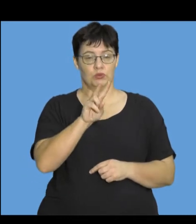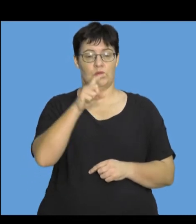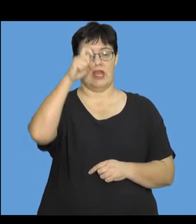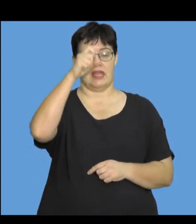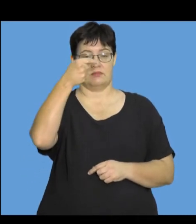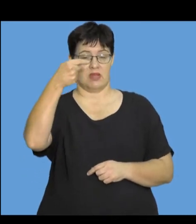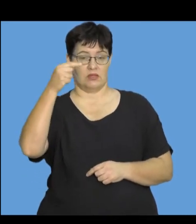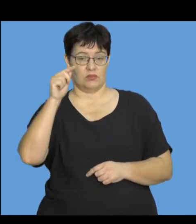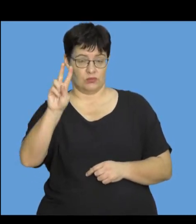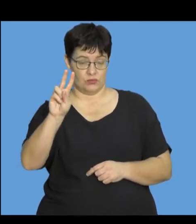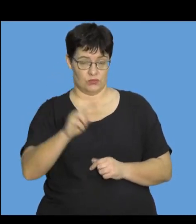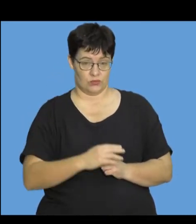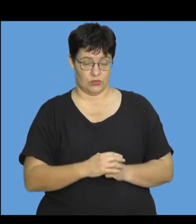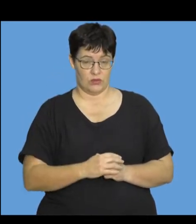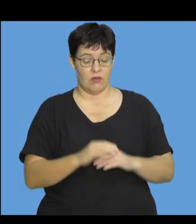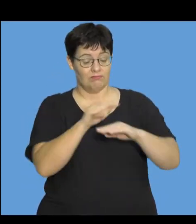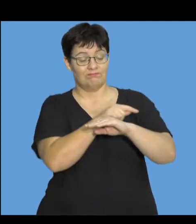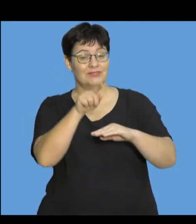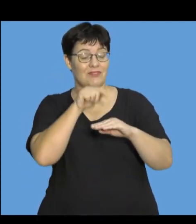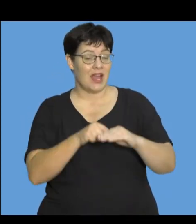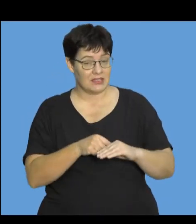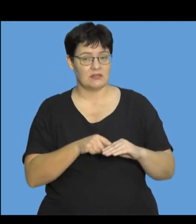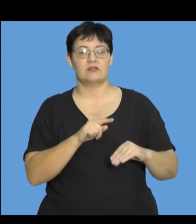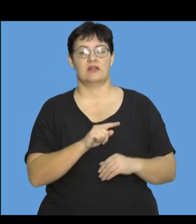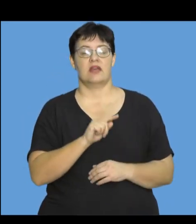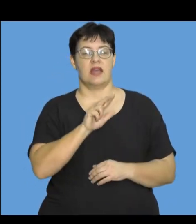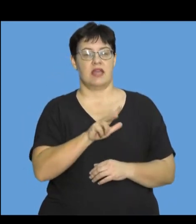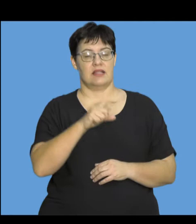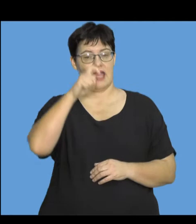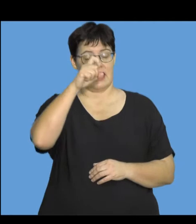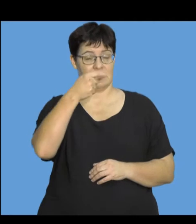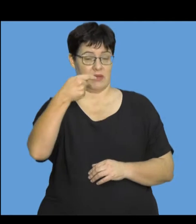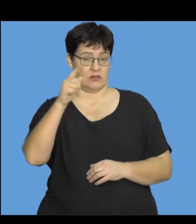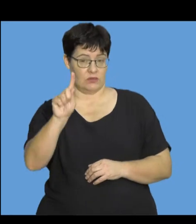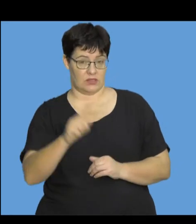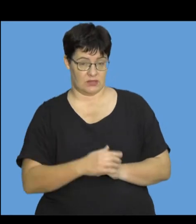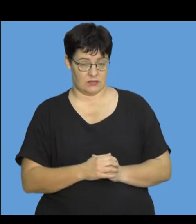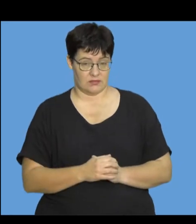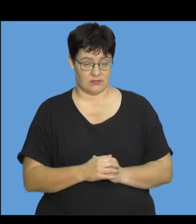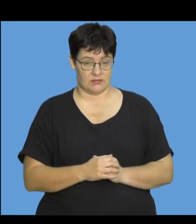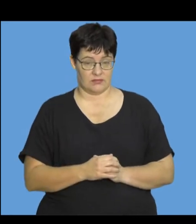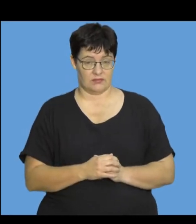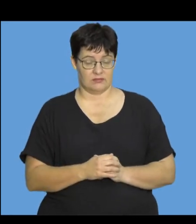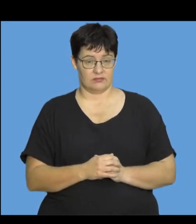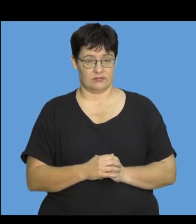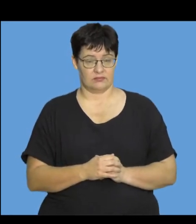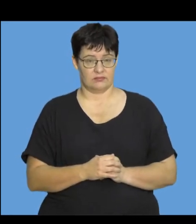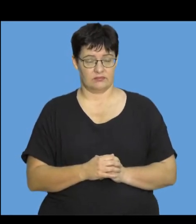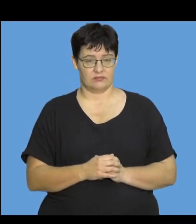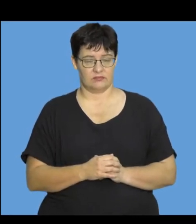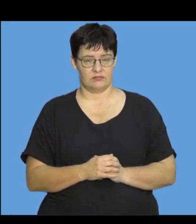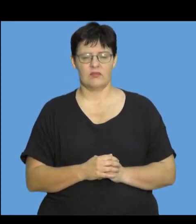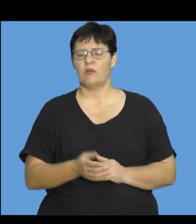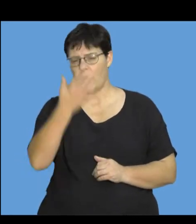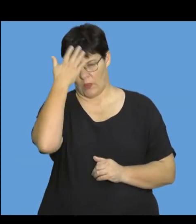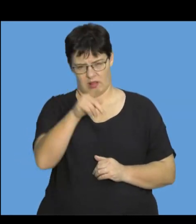x minus 2, all divided by 8 to the exponent of x minus 1. Now, I know you